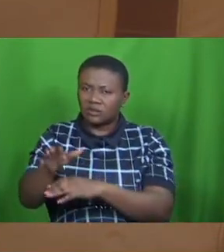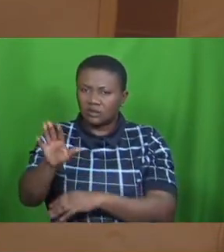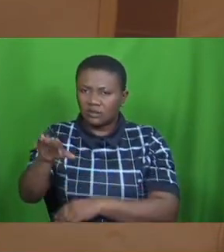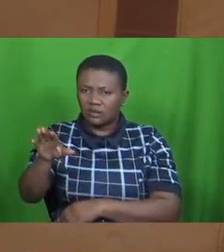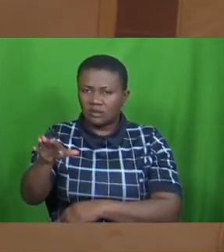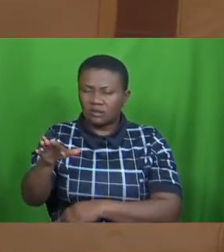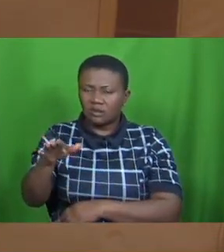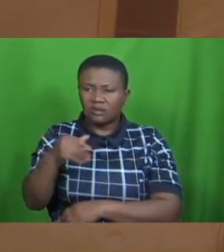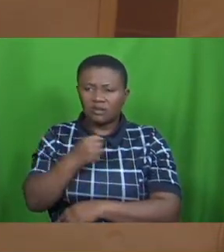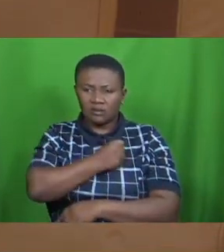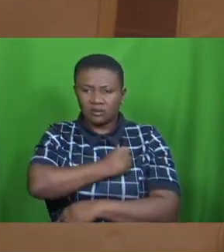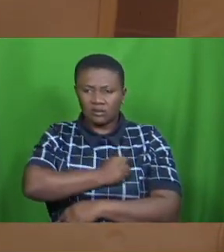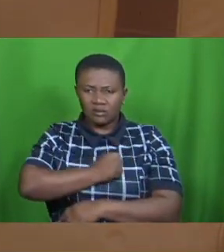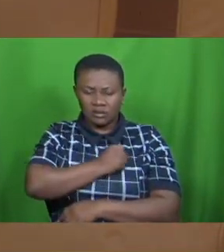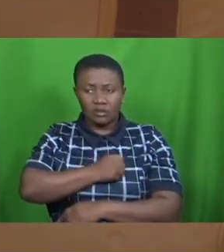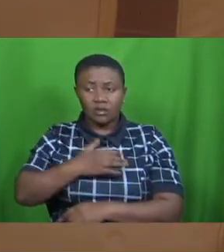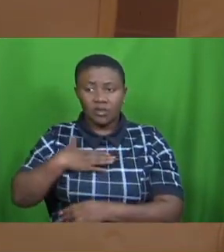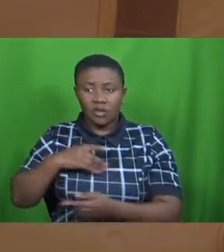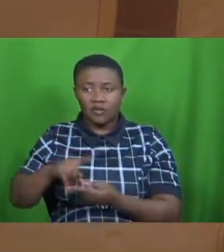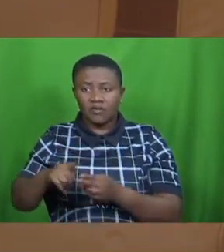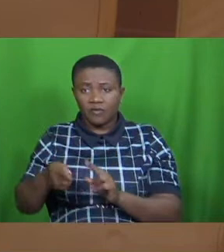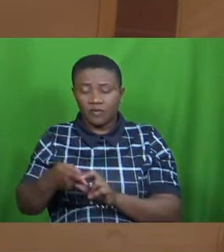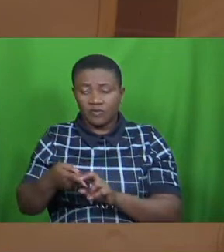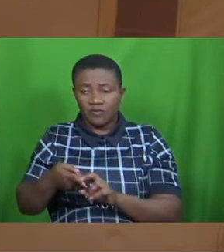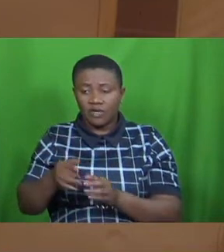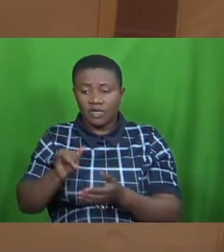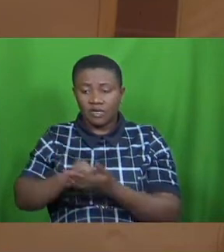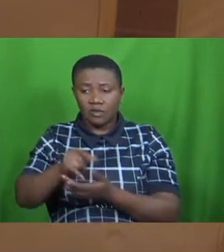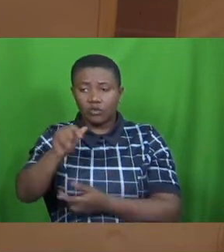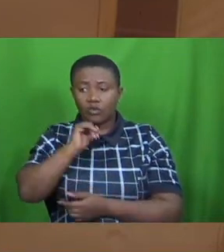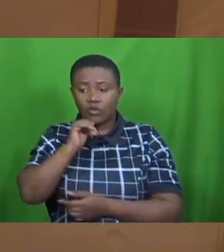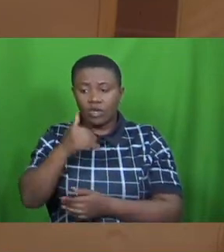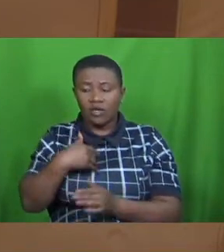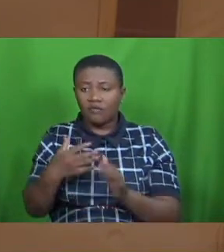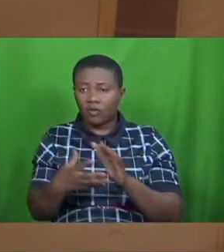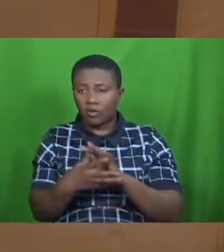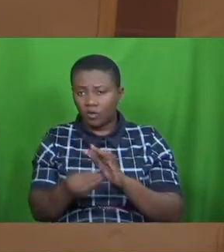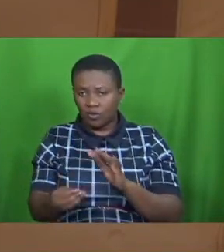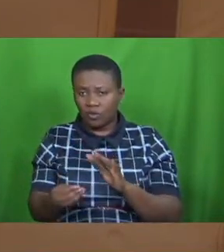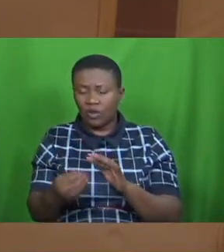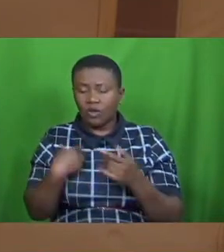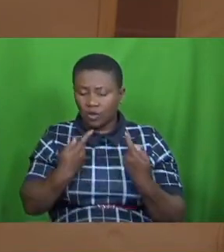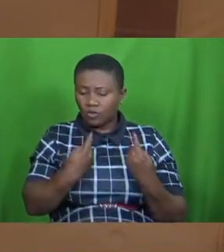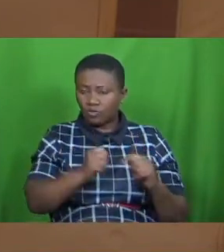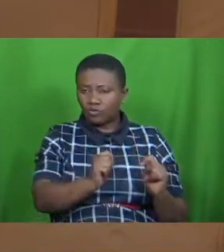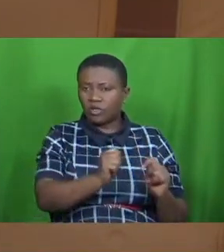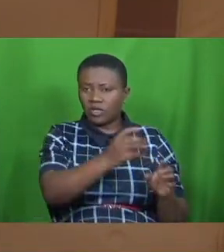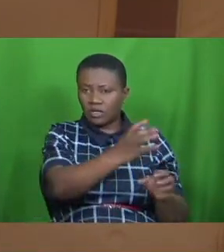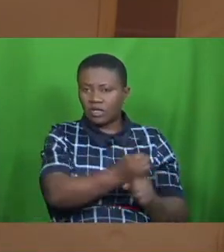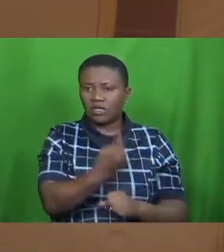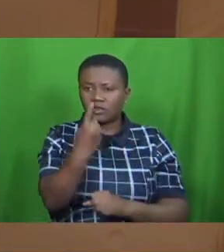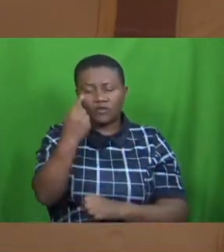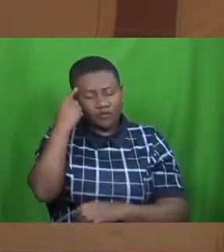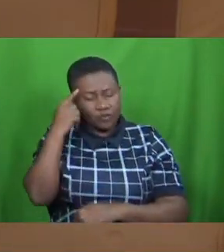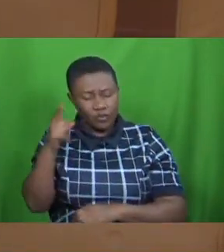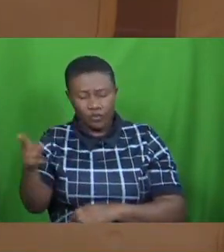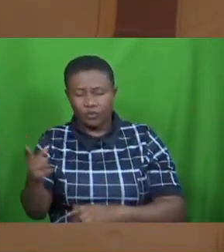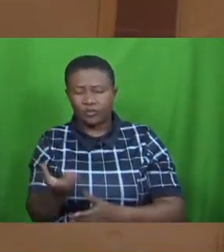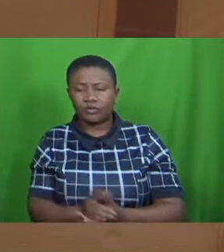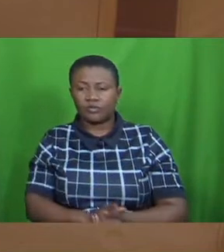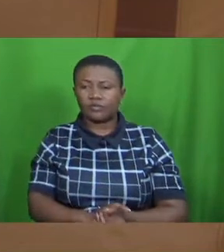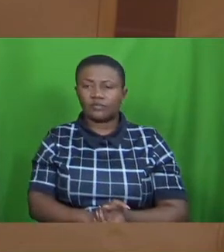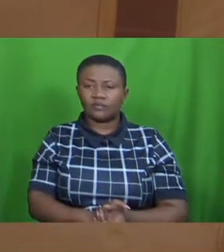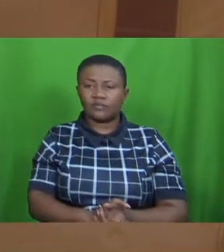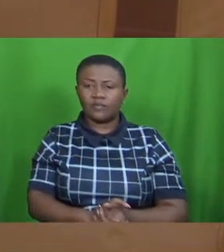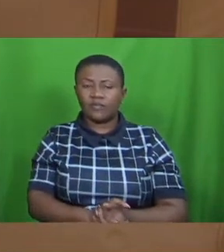to my friend that he hasn't got a copy yet. I'll make sure he gets a copy. But more to my